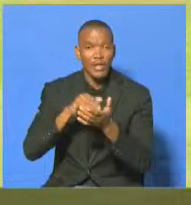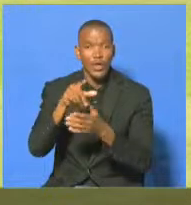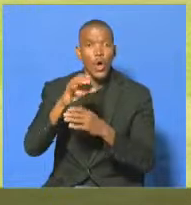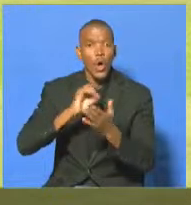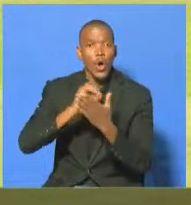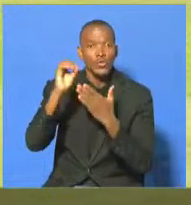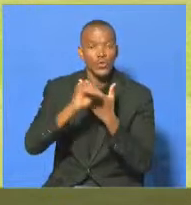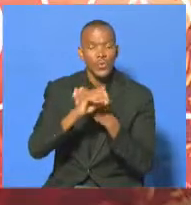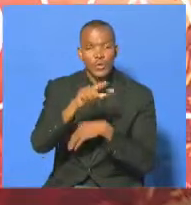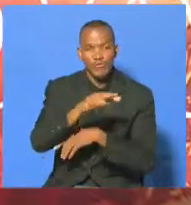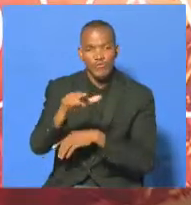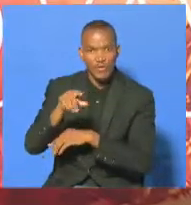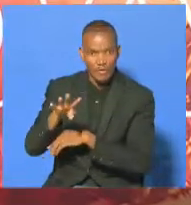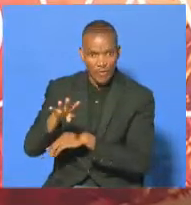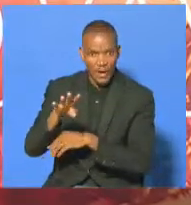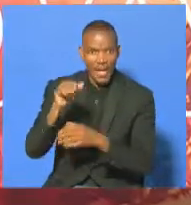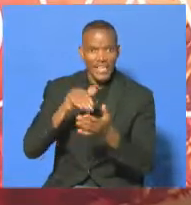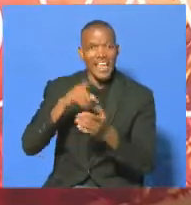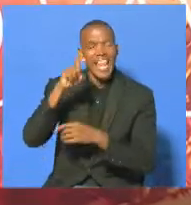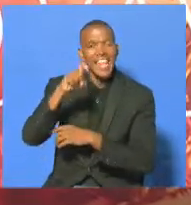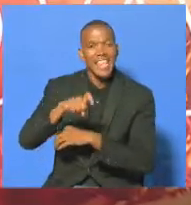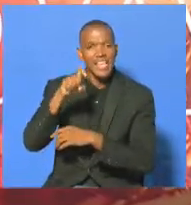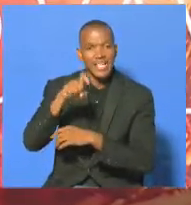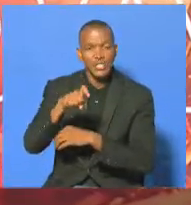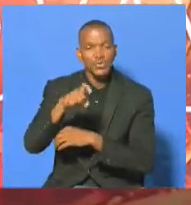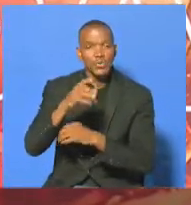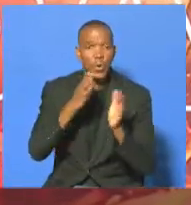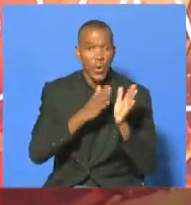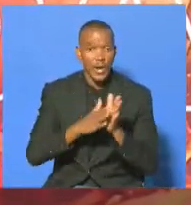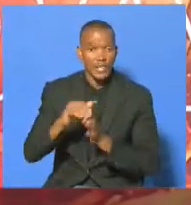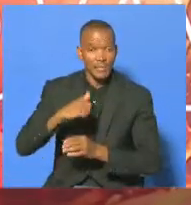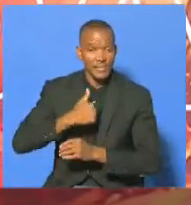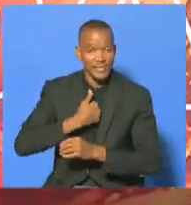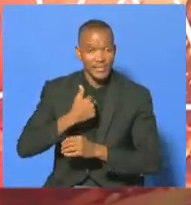October 2024, so we need to organize ourselves.